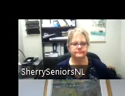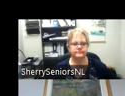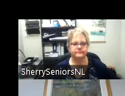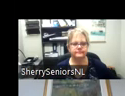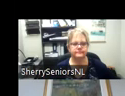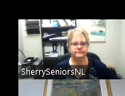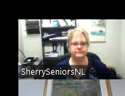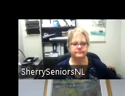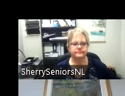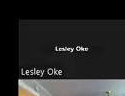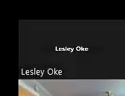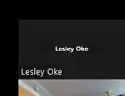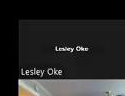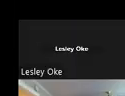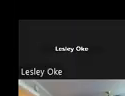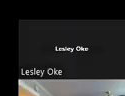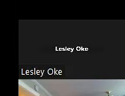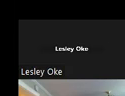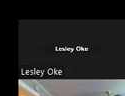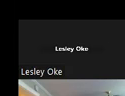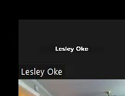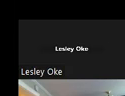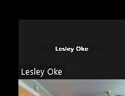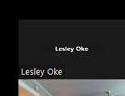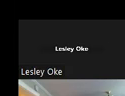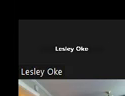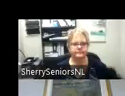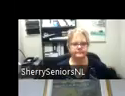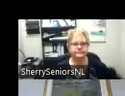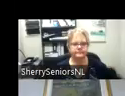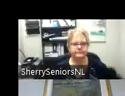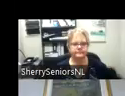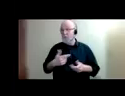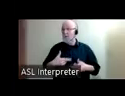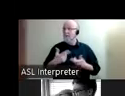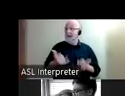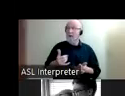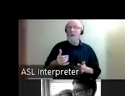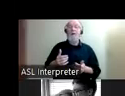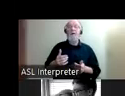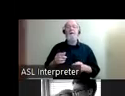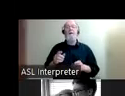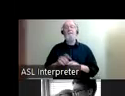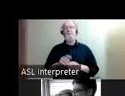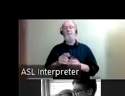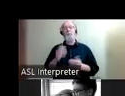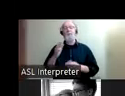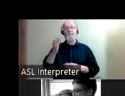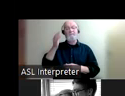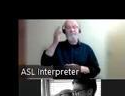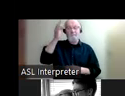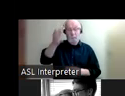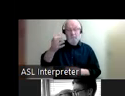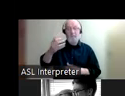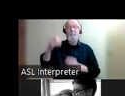First Peoples who were here before us, those who live with us now, and the seven generations to come.